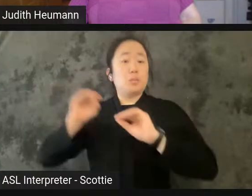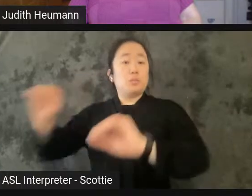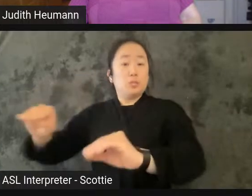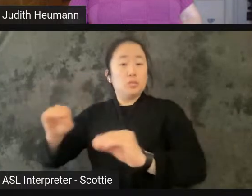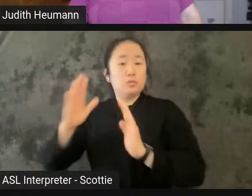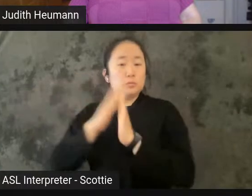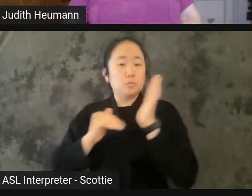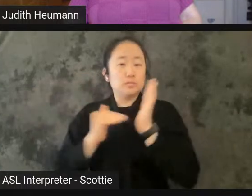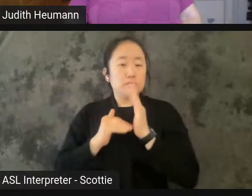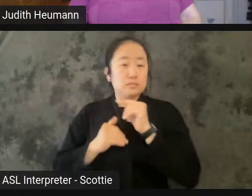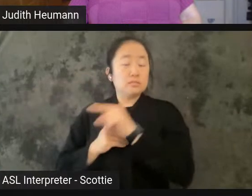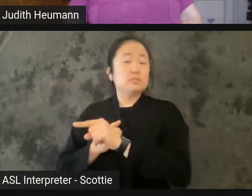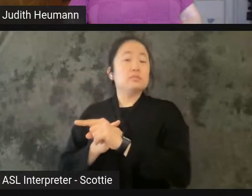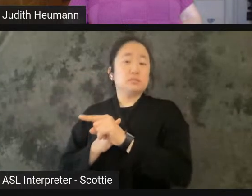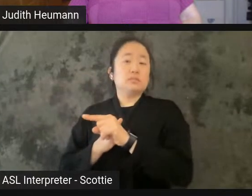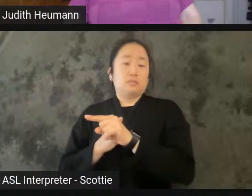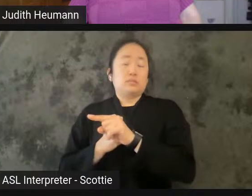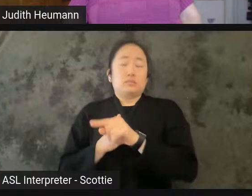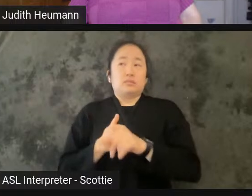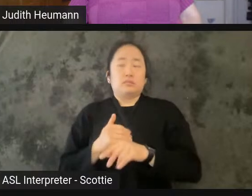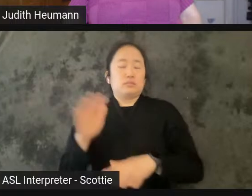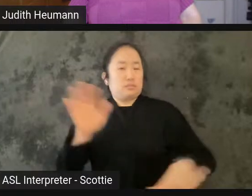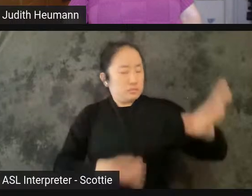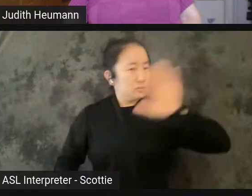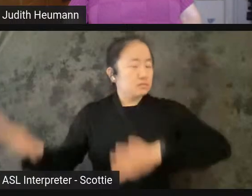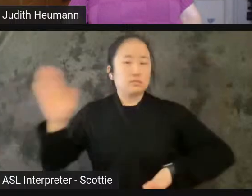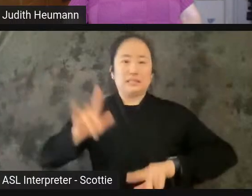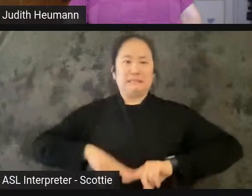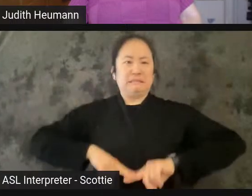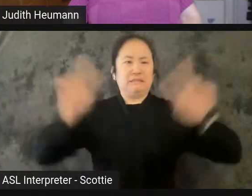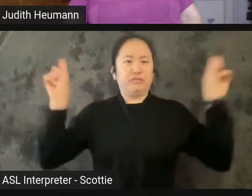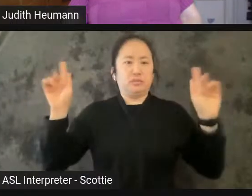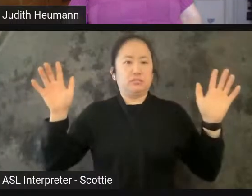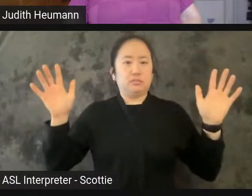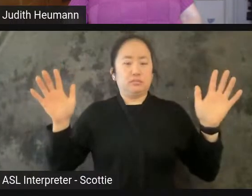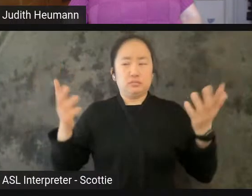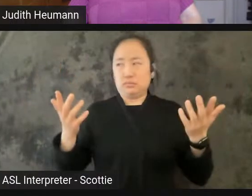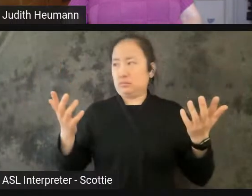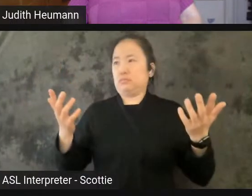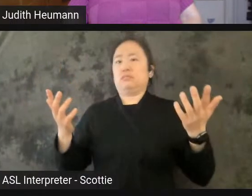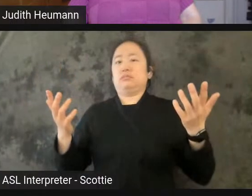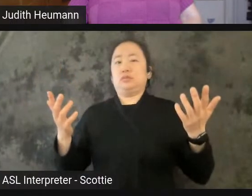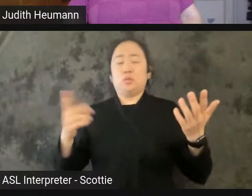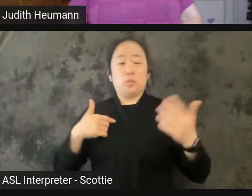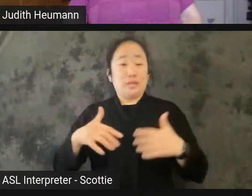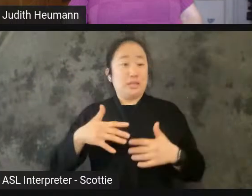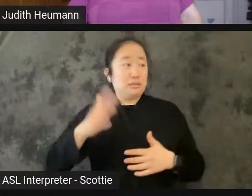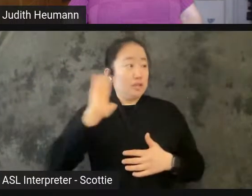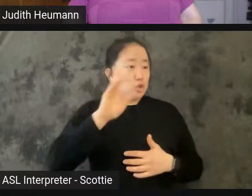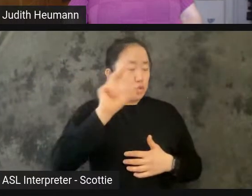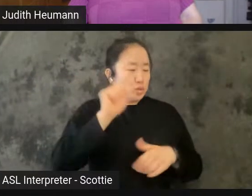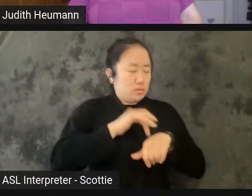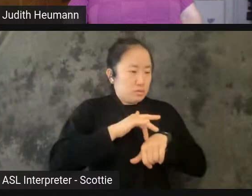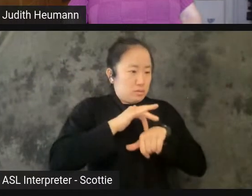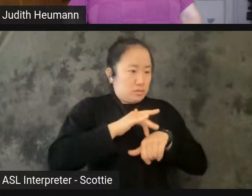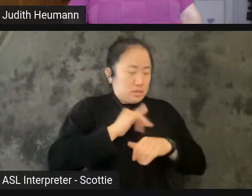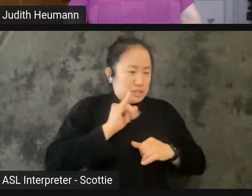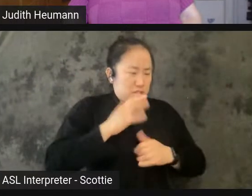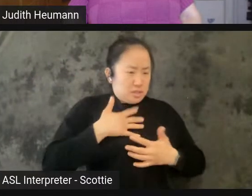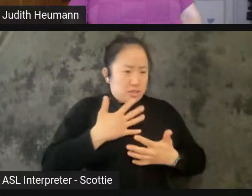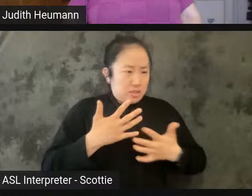and it was like night and day in terms of my level of, I didn't even think about it. I was sort of